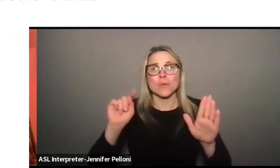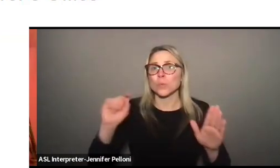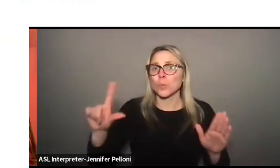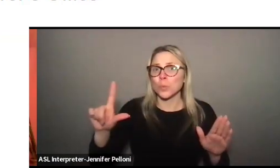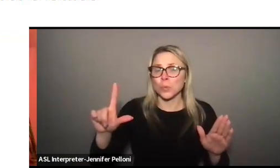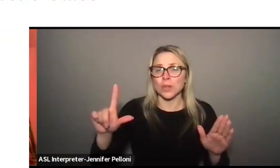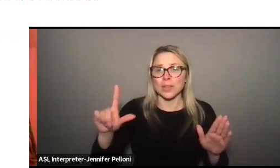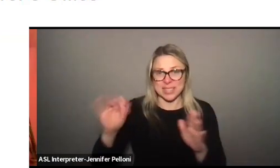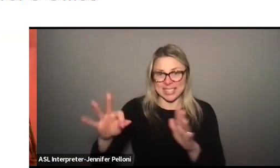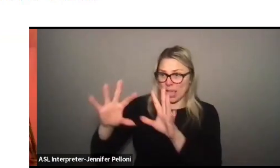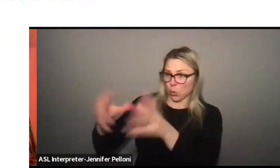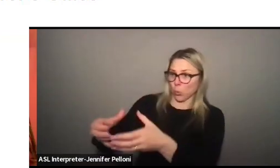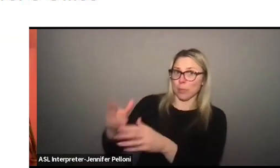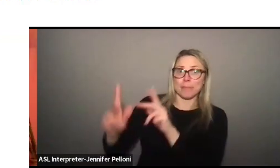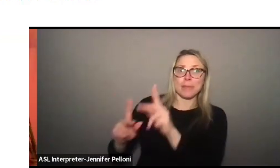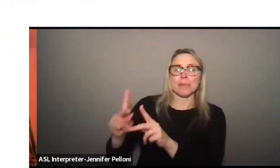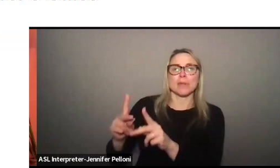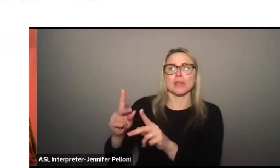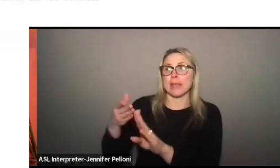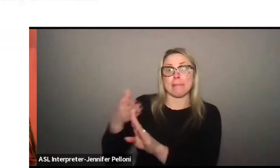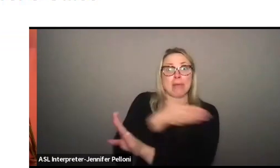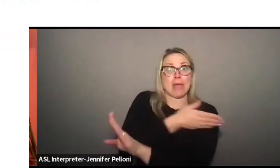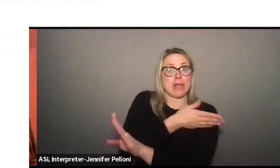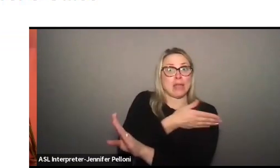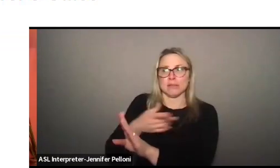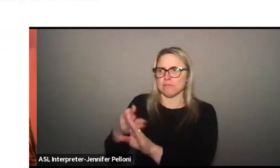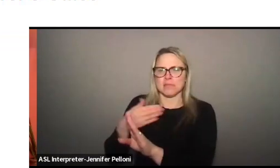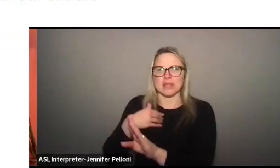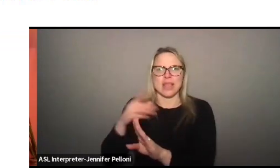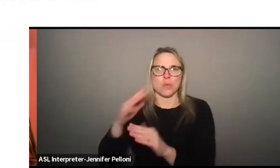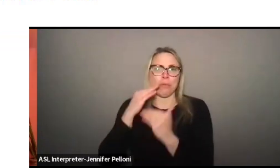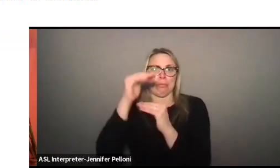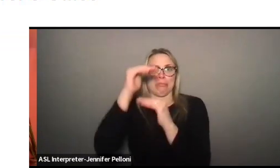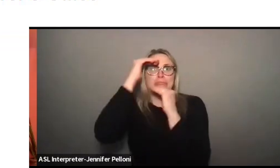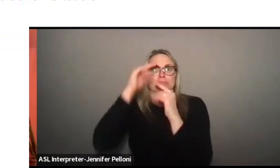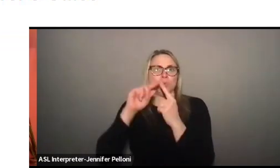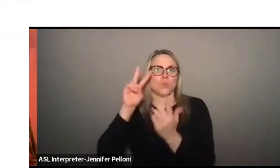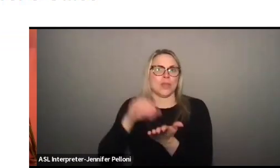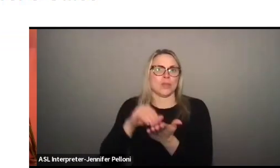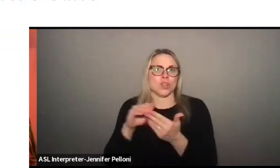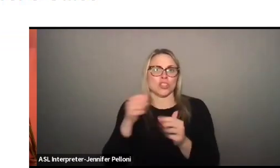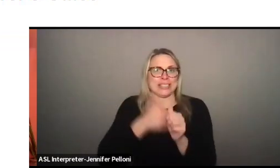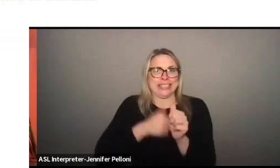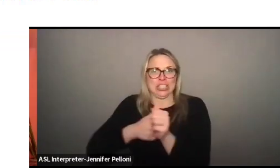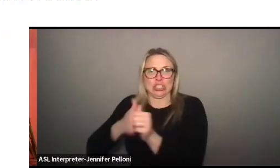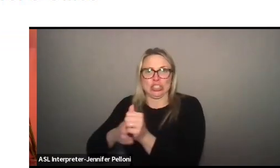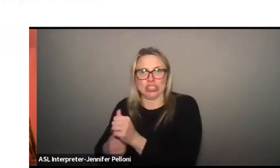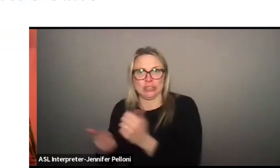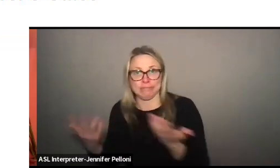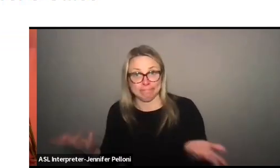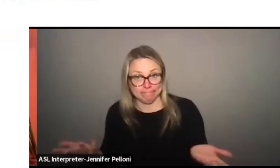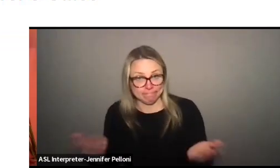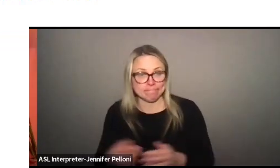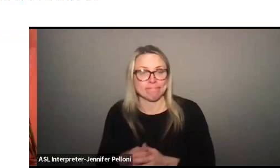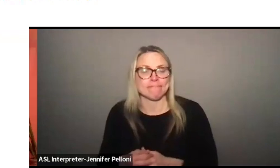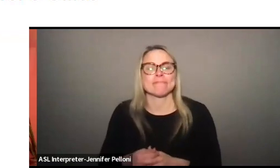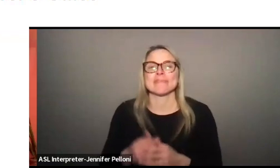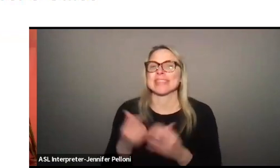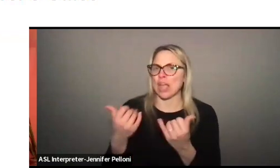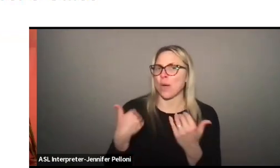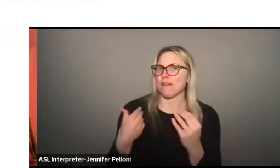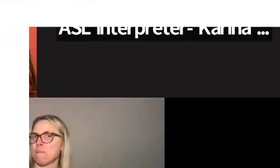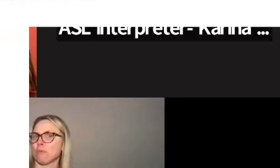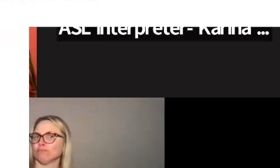that's a group of people that normally would not have been able to have more than $2,000 apiece. It's important to note